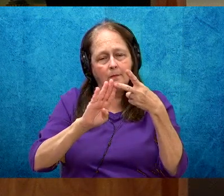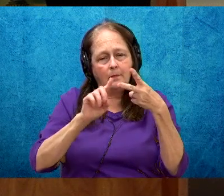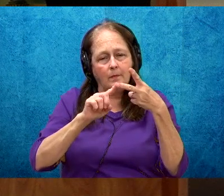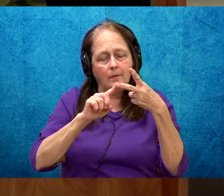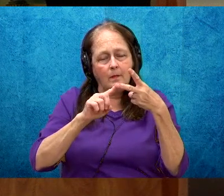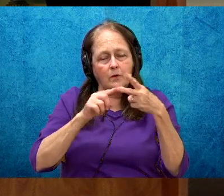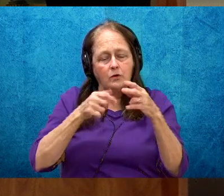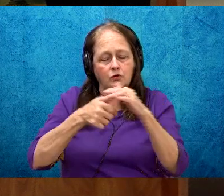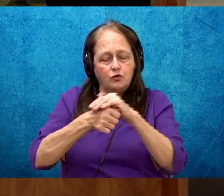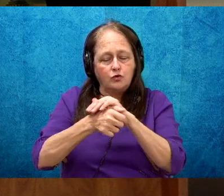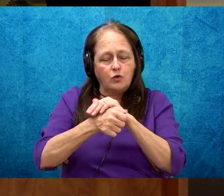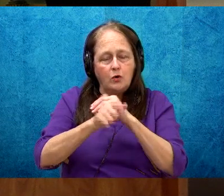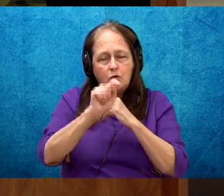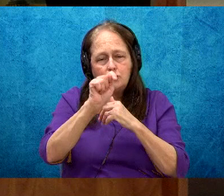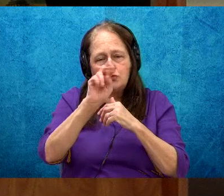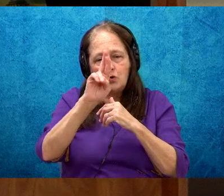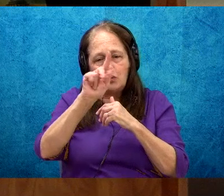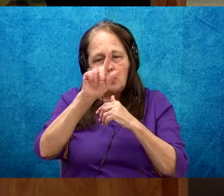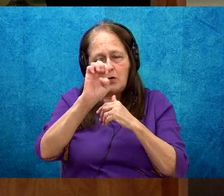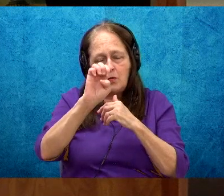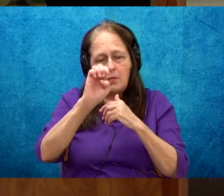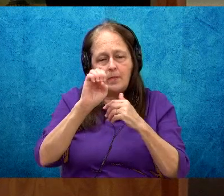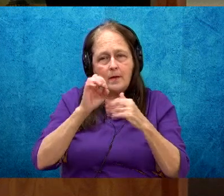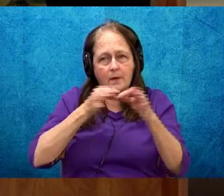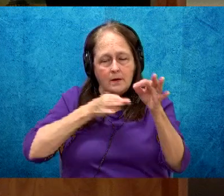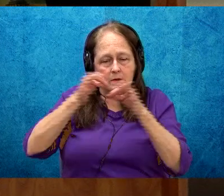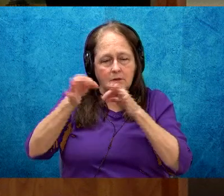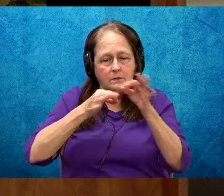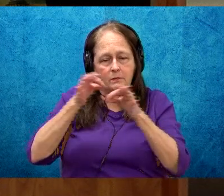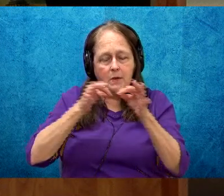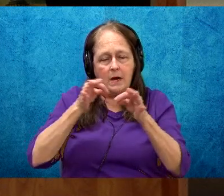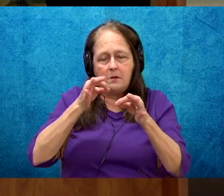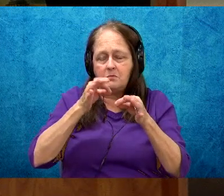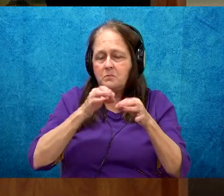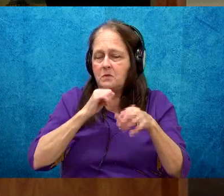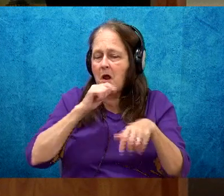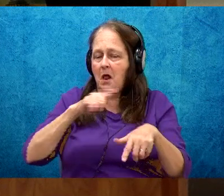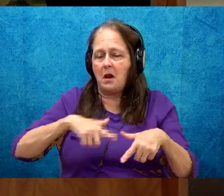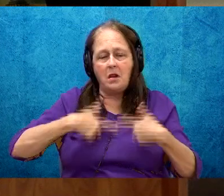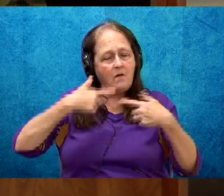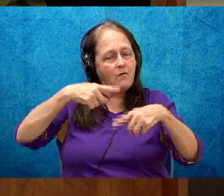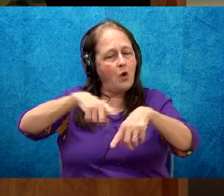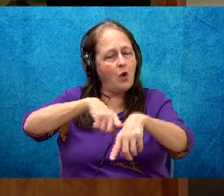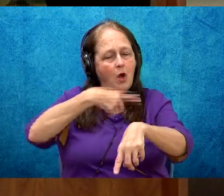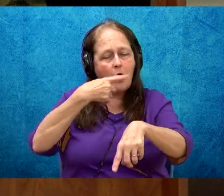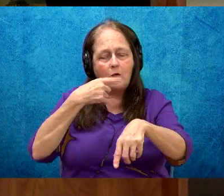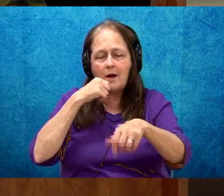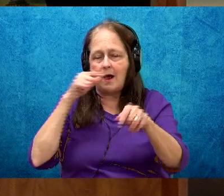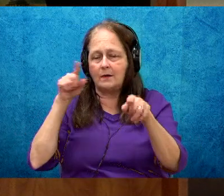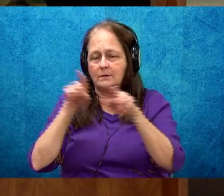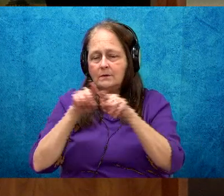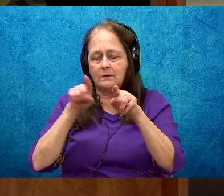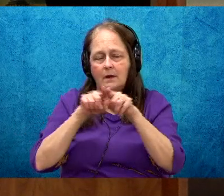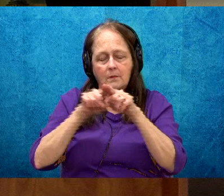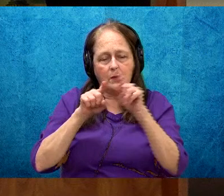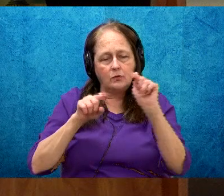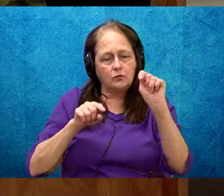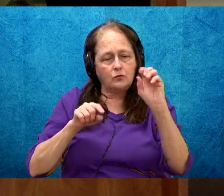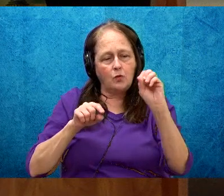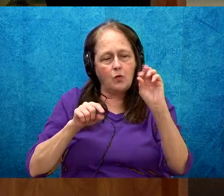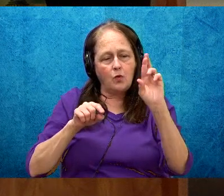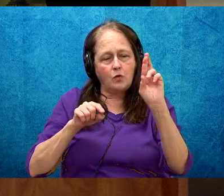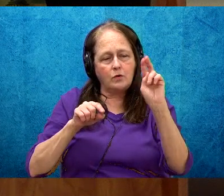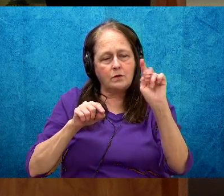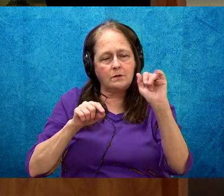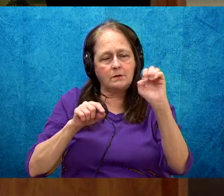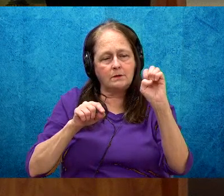about turtles and explains why they do not live as long as tortoises. He did talk